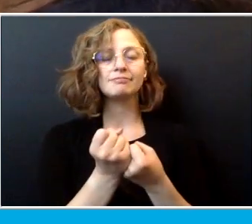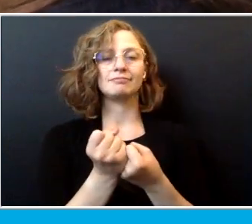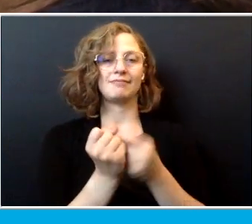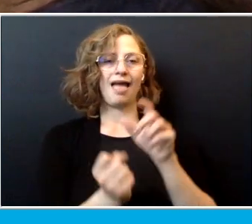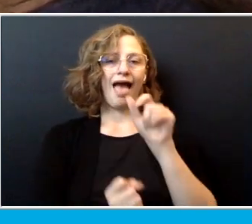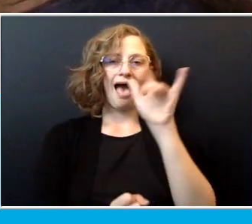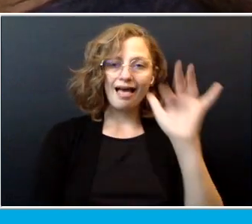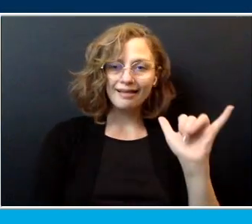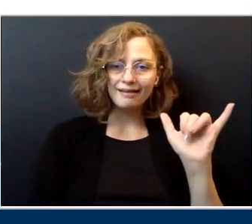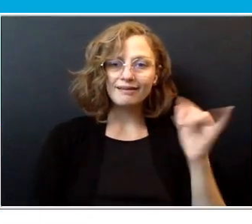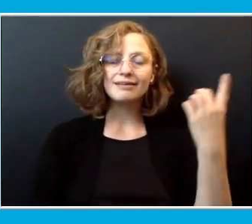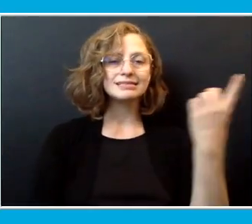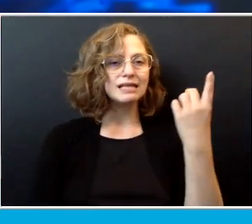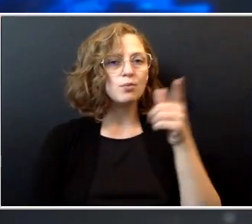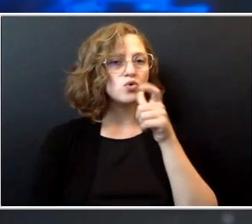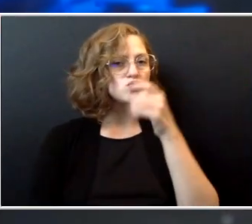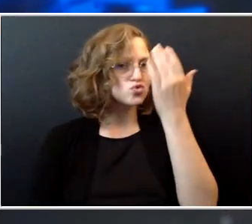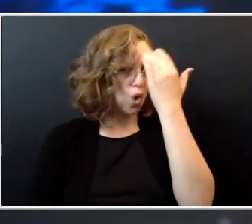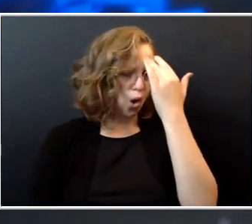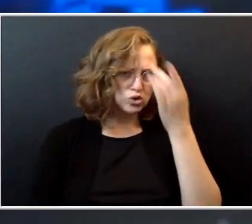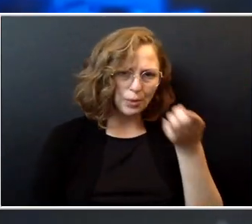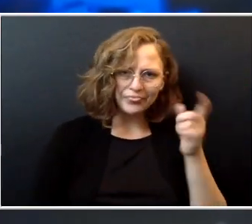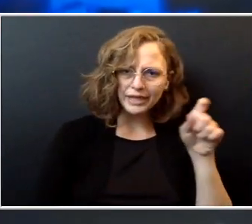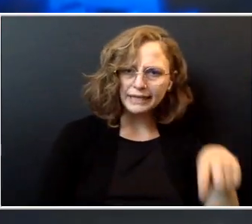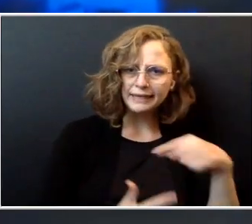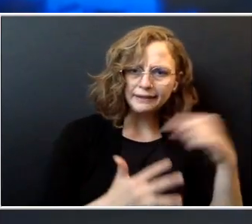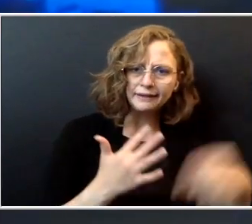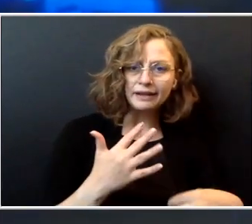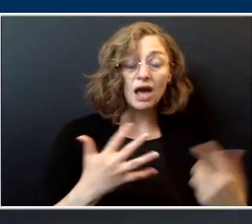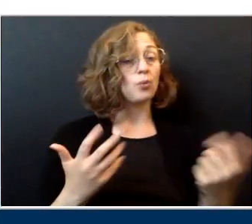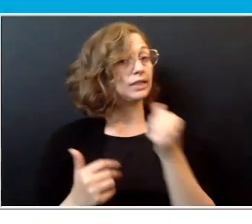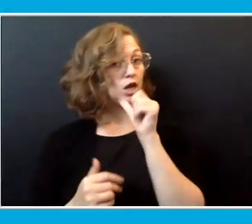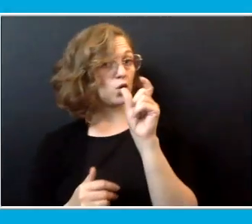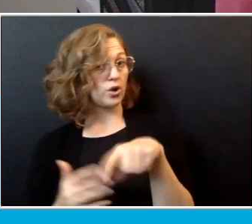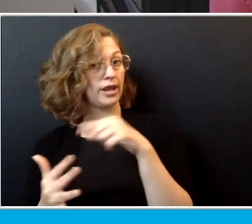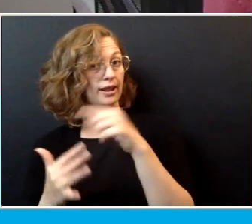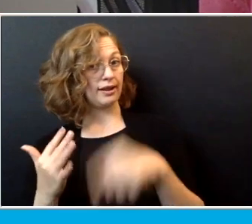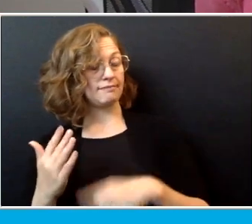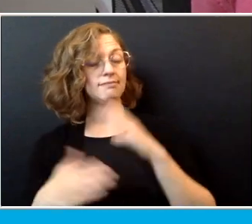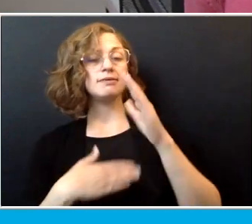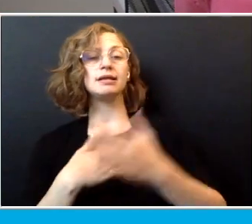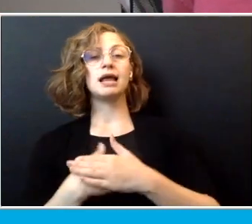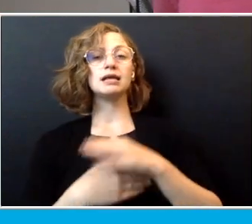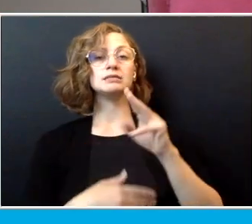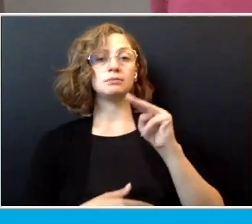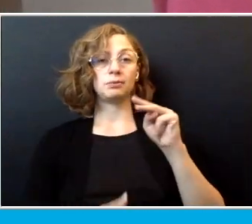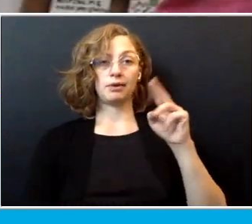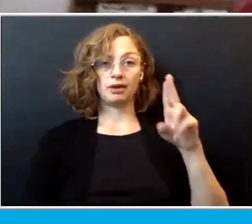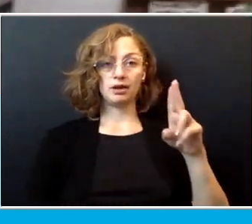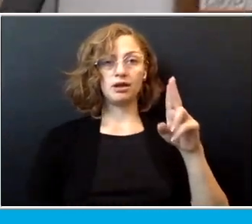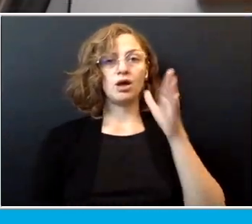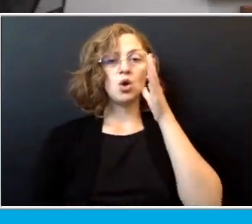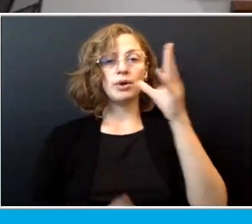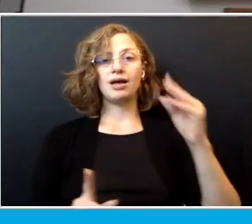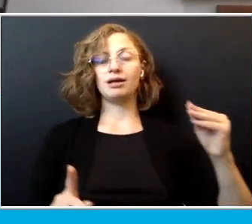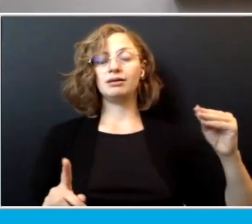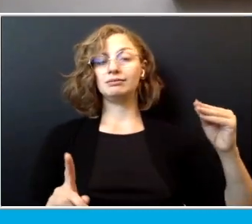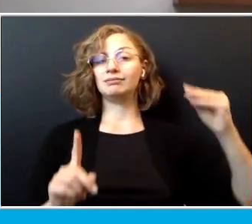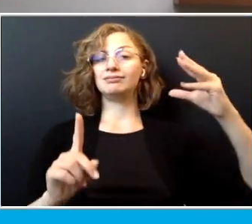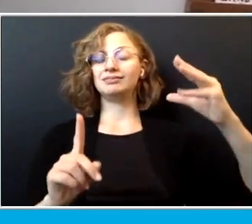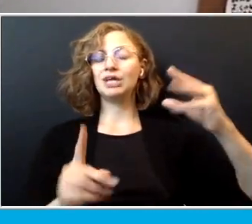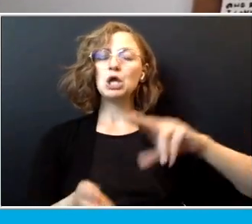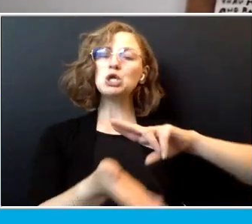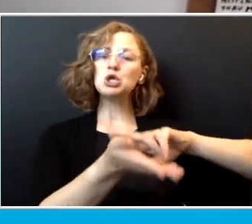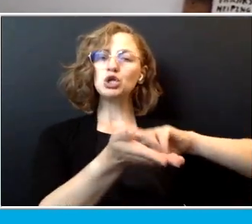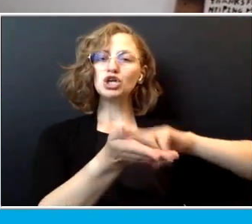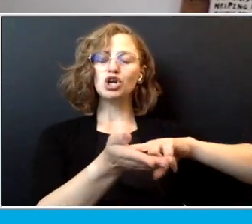need and even what they don't. I'm Jessica Lovell on the next Morning Medical Update, shining a light on nurse navigators. Learn how